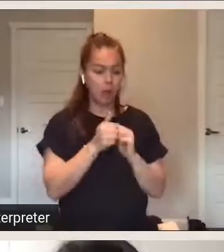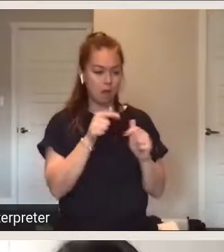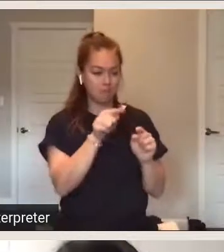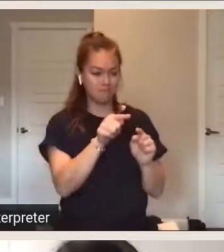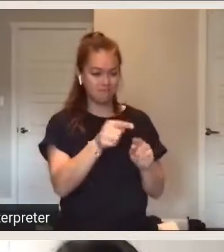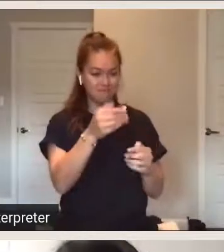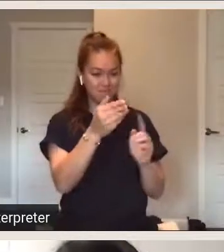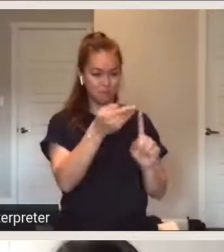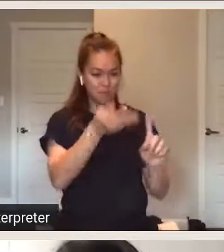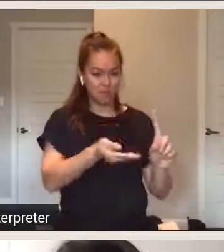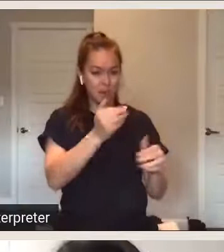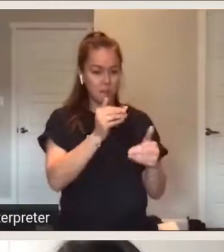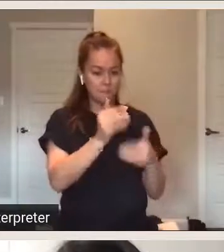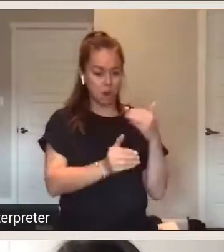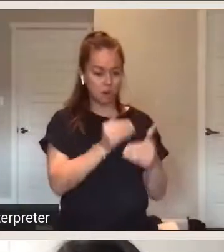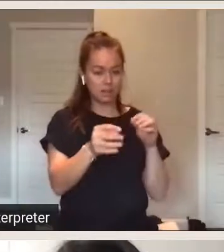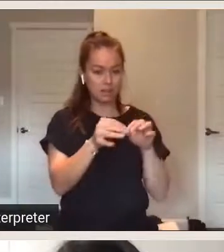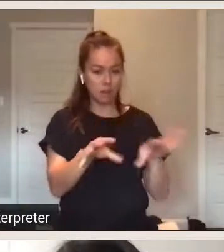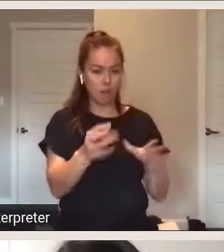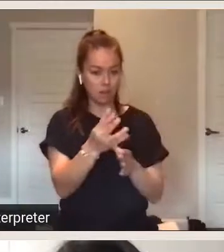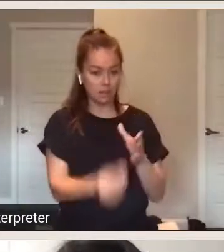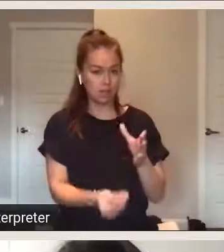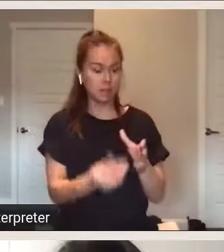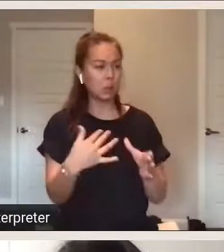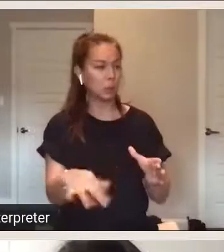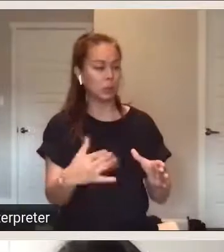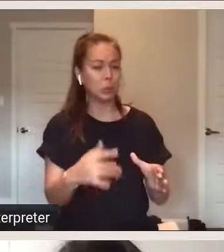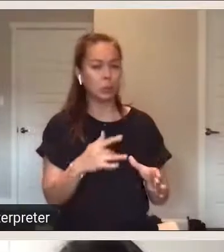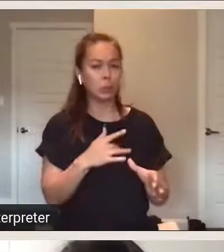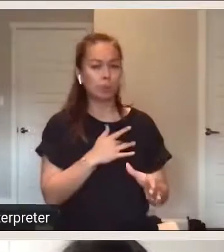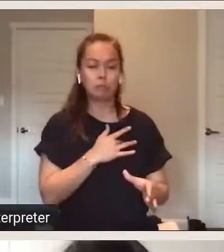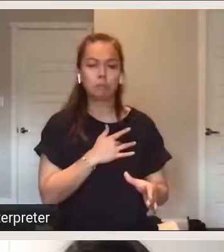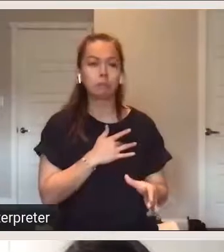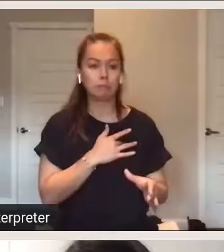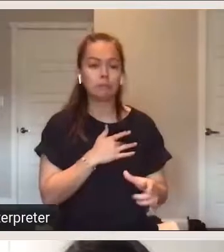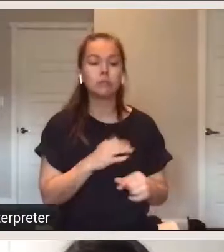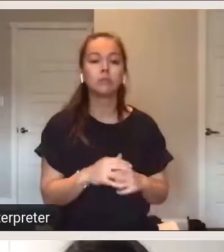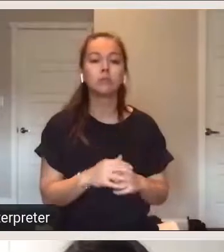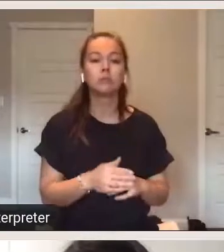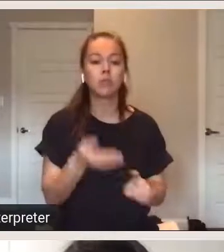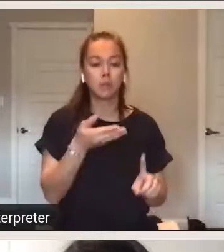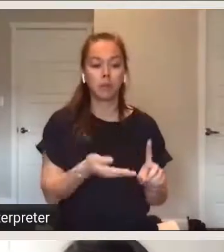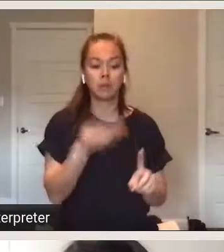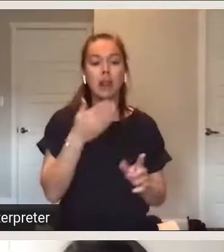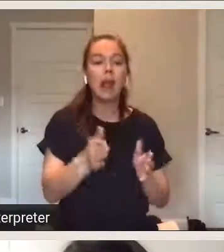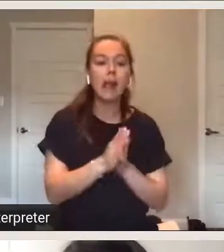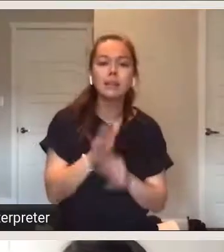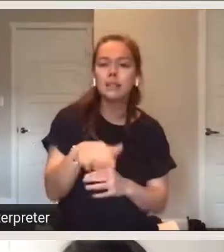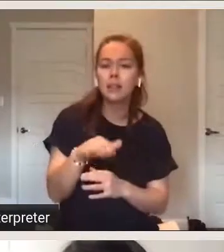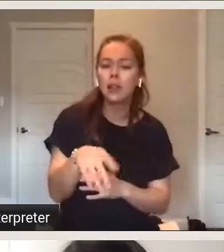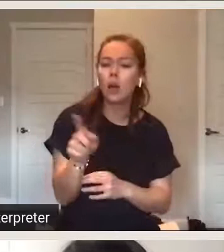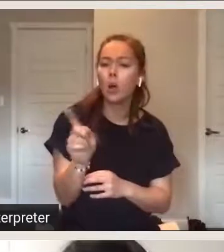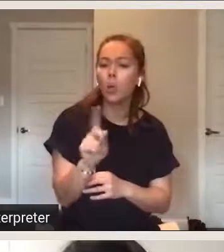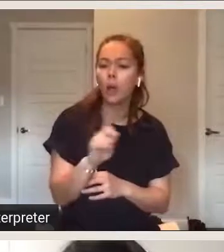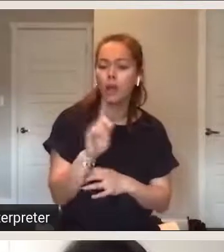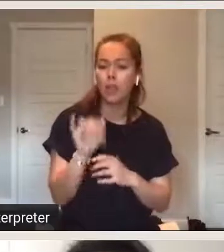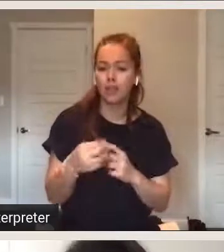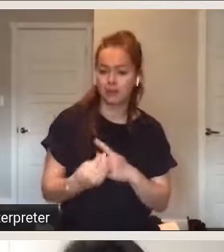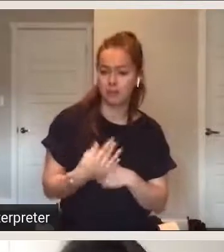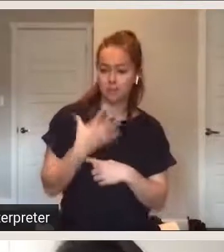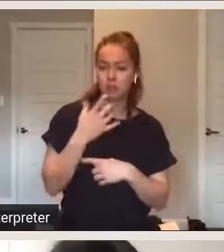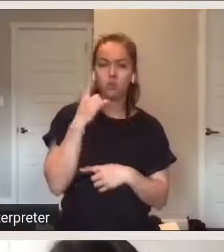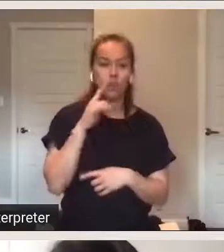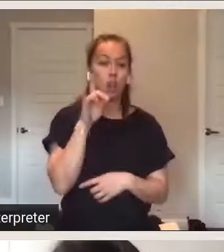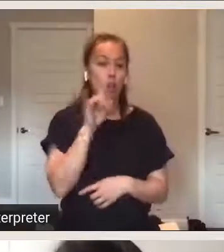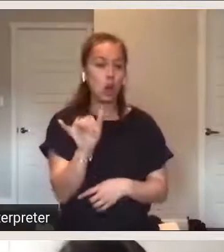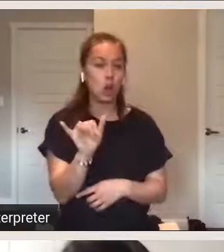into the question. So this person is asking, where did the inspiration for Demon's look come from? Is it